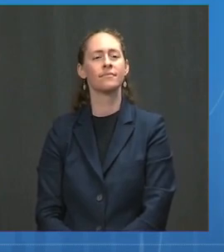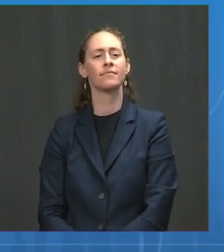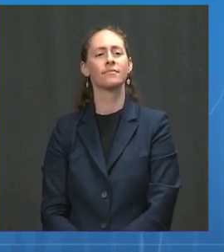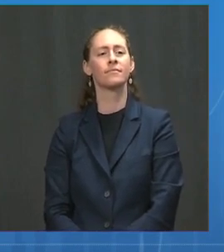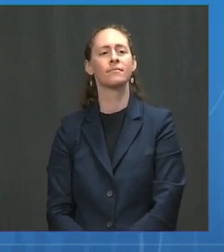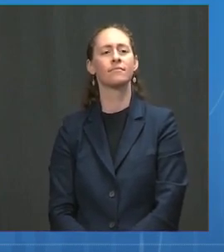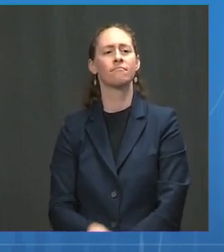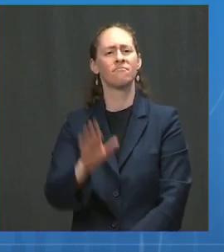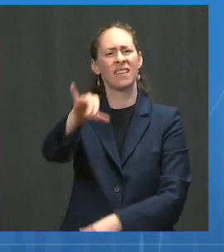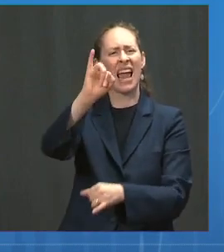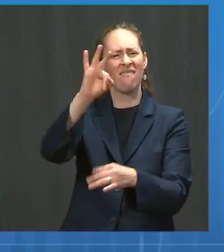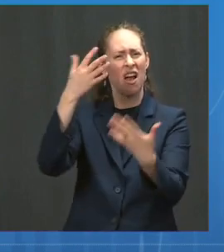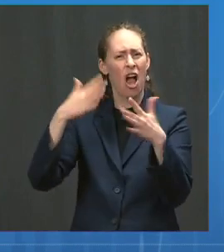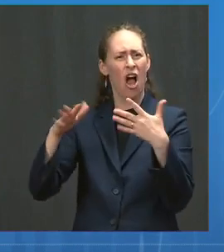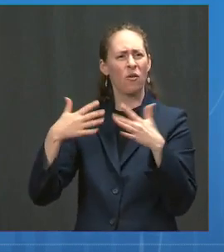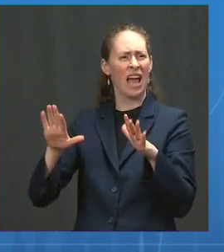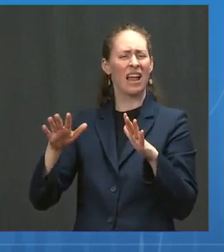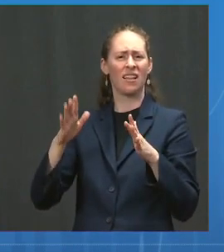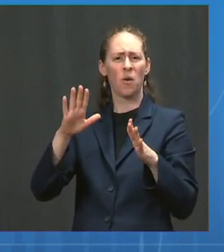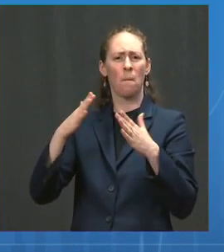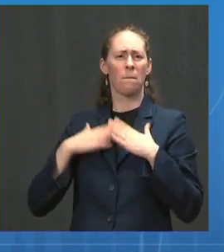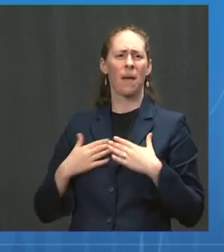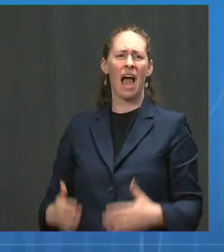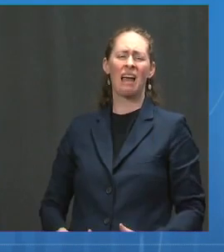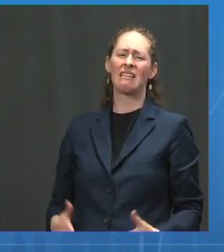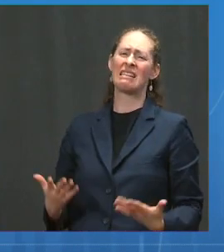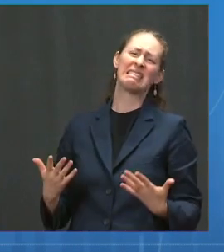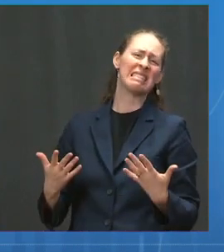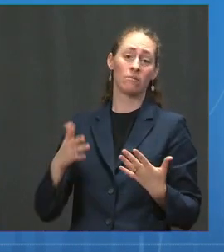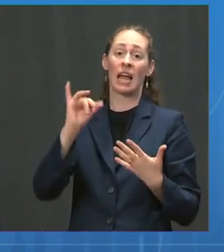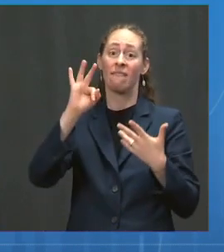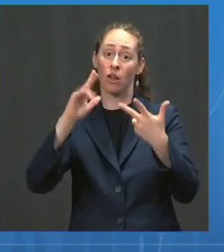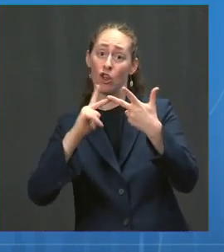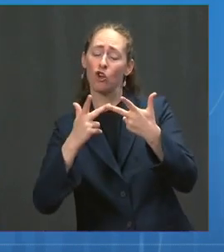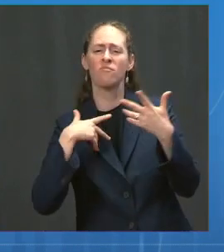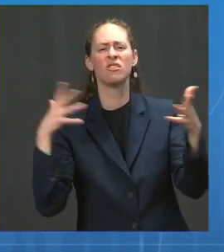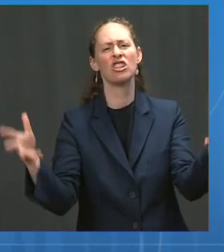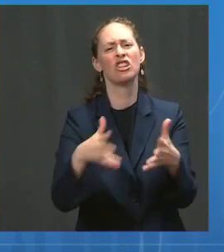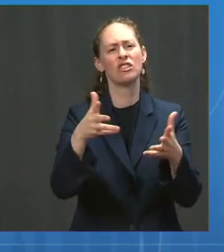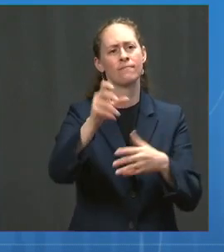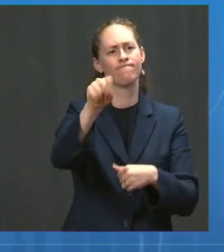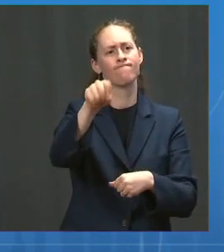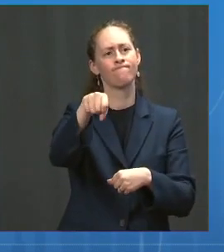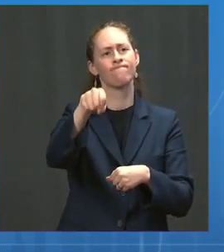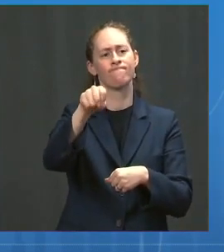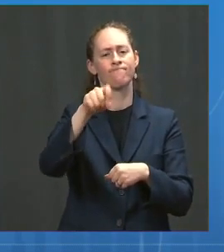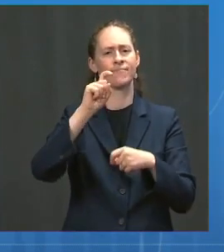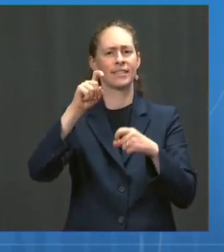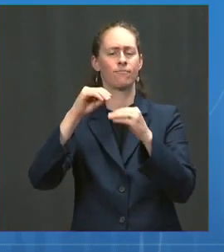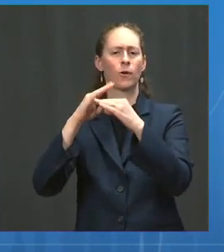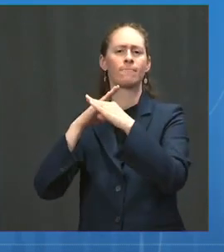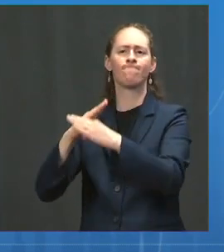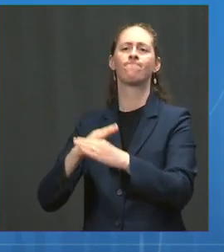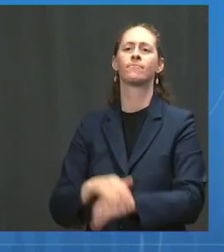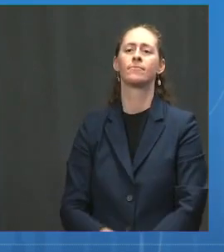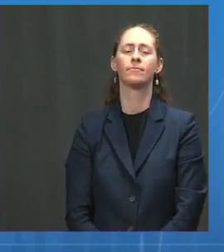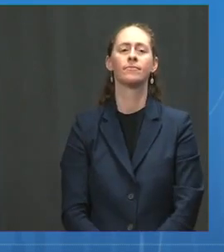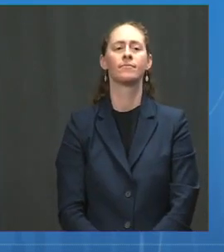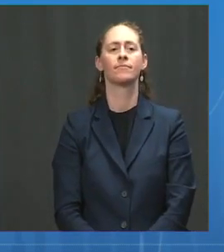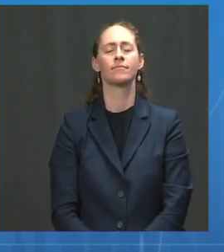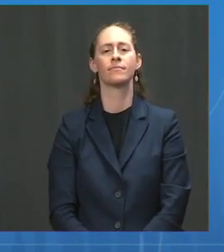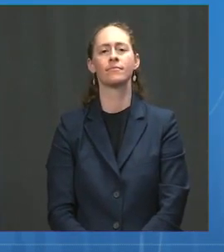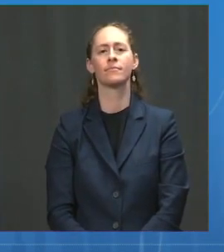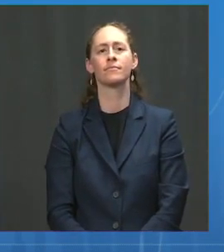high priority. Next question. Let's go to Ouija at CBS.